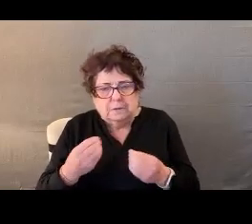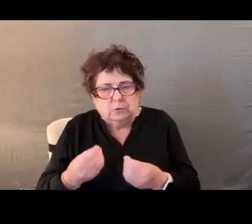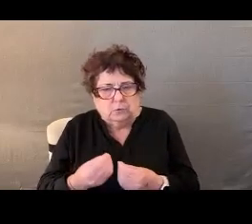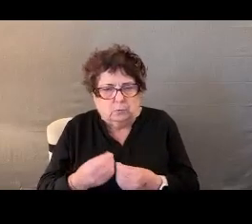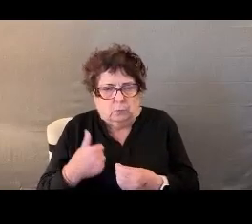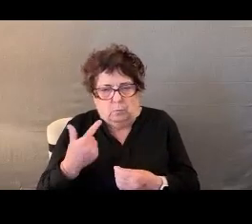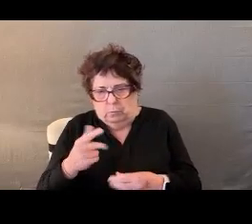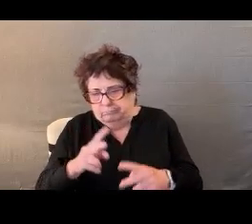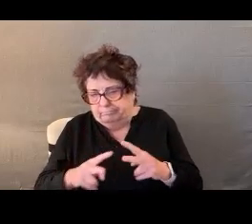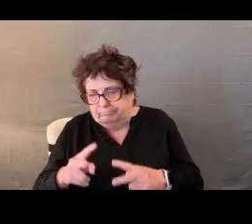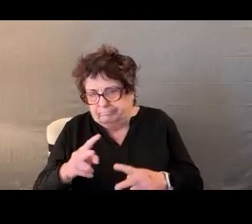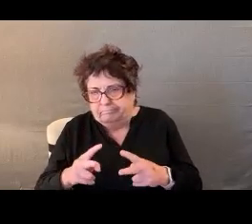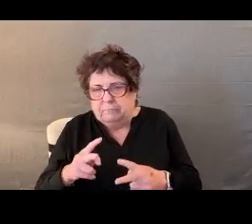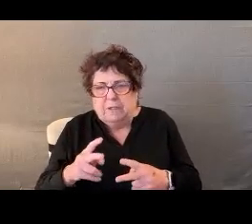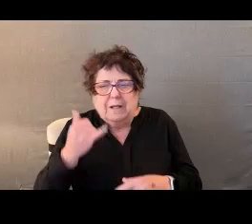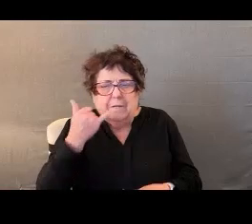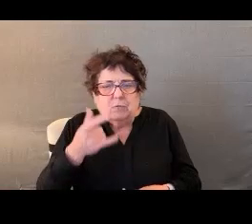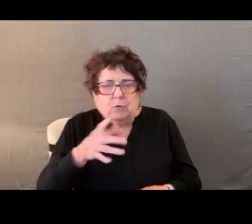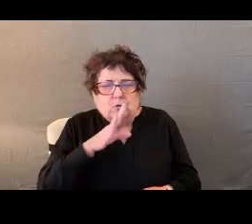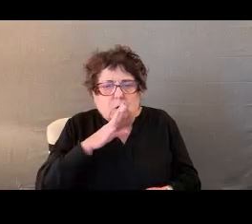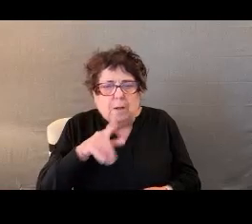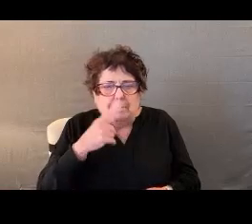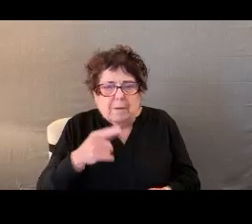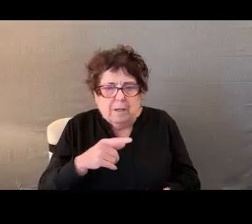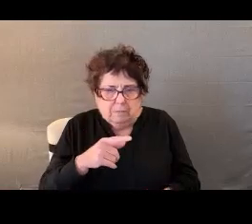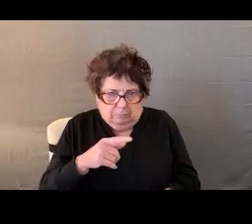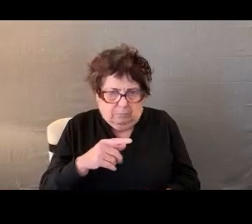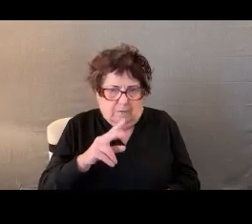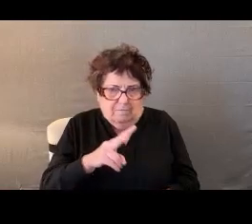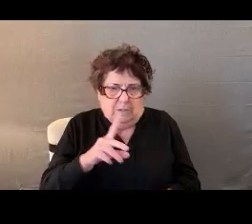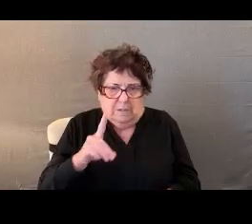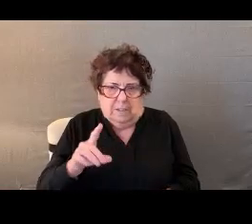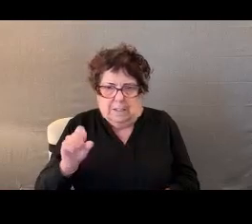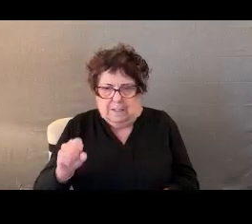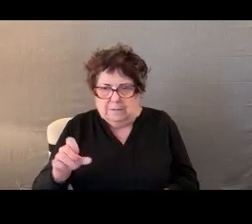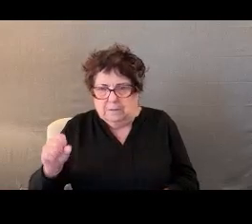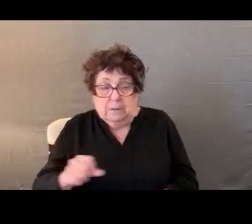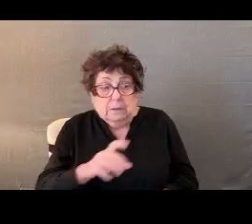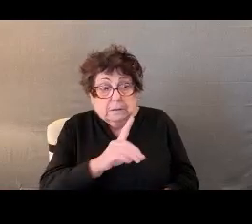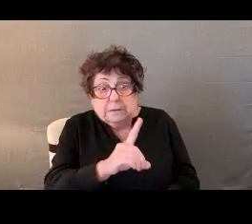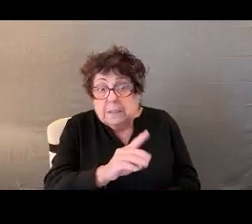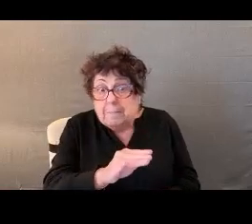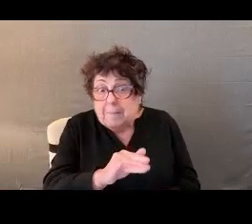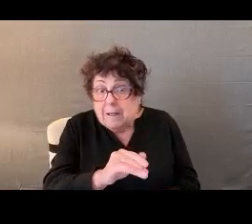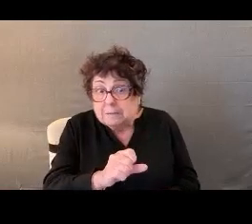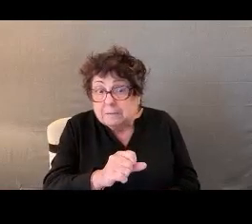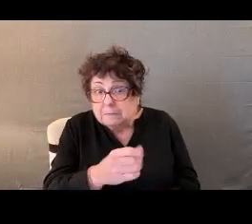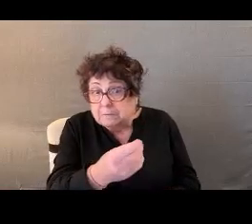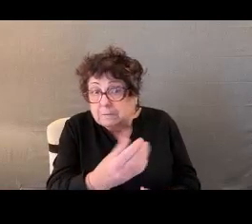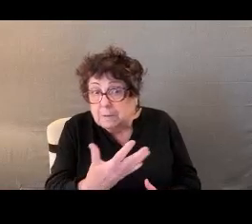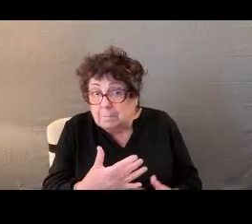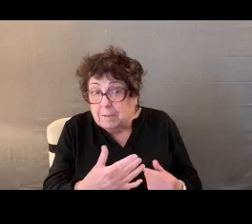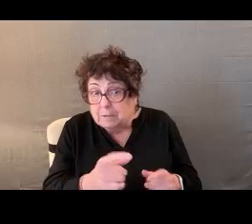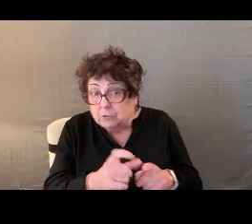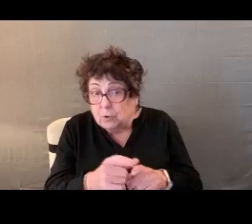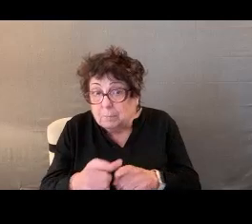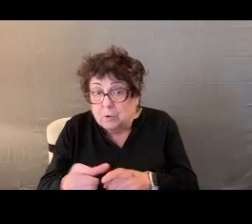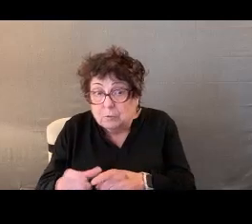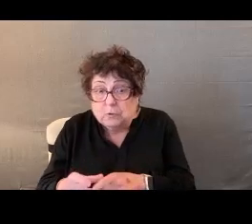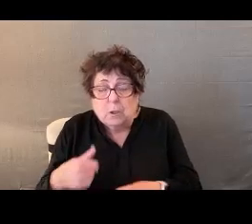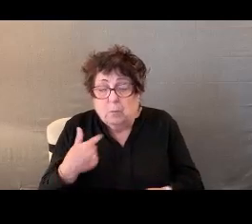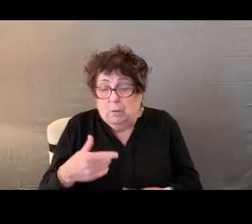we provide, and DMAS can correct me on the terminology here, but we essentially provide case management services for Medicaid. So we're